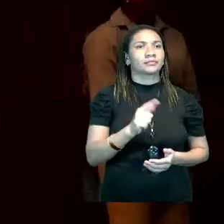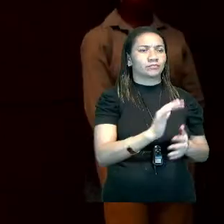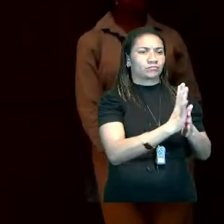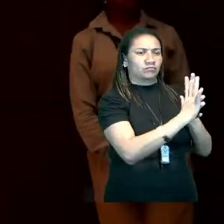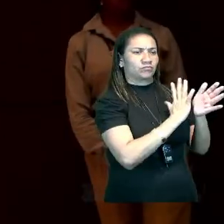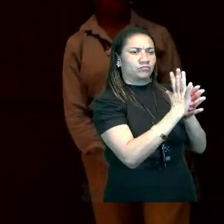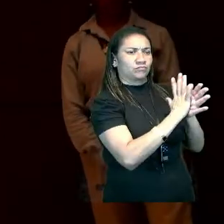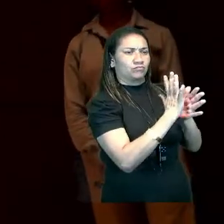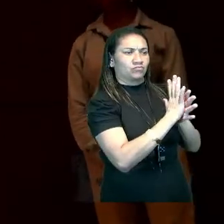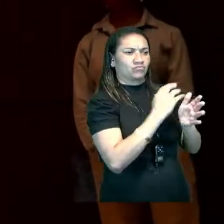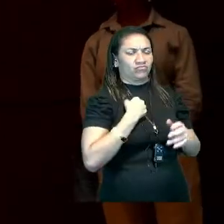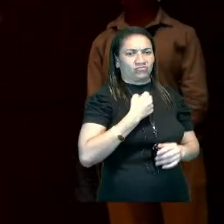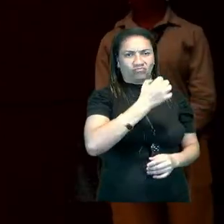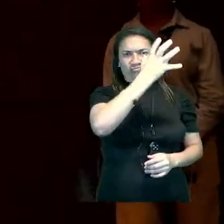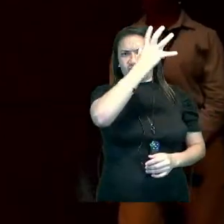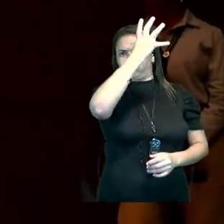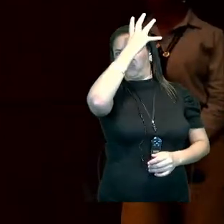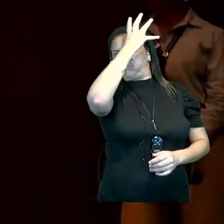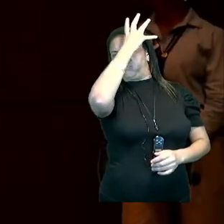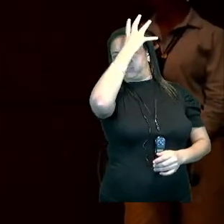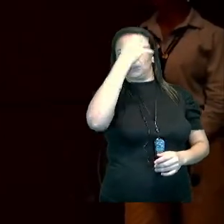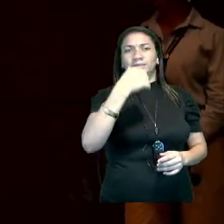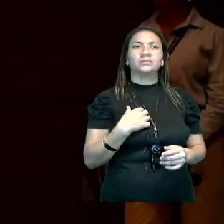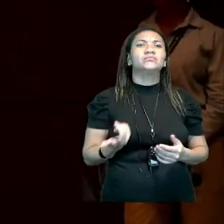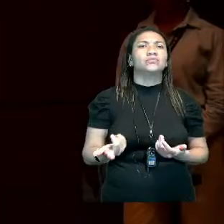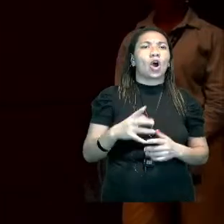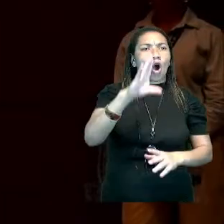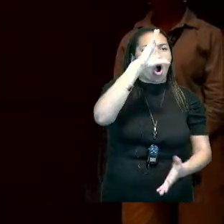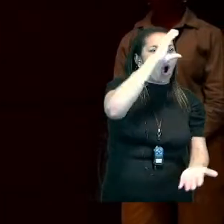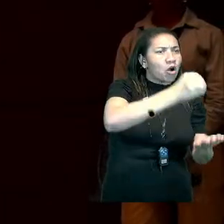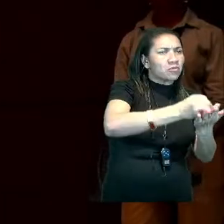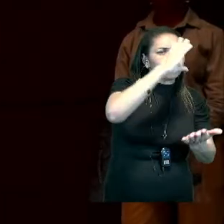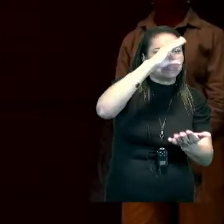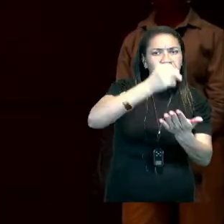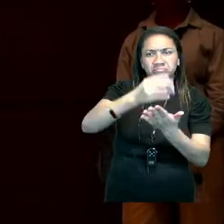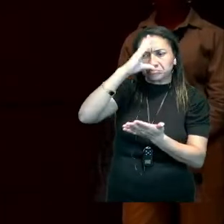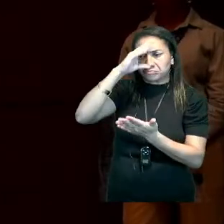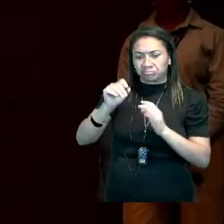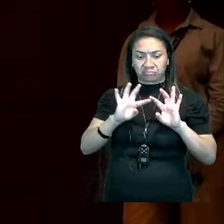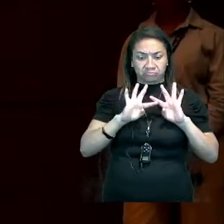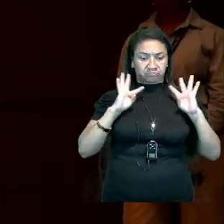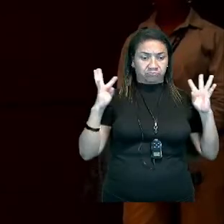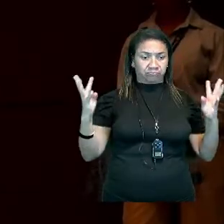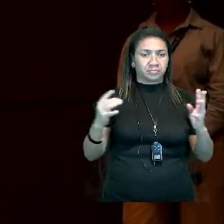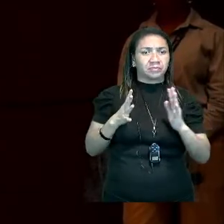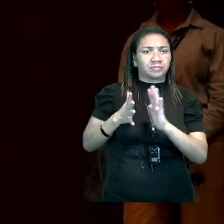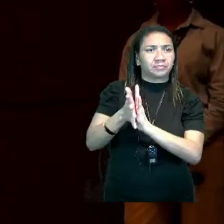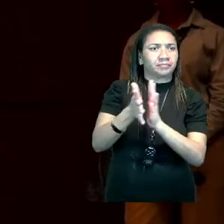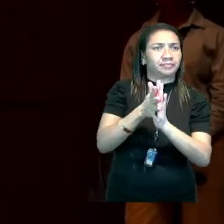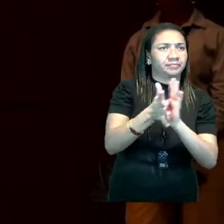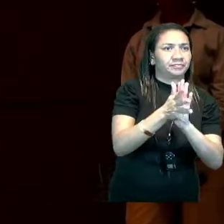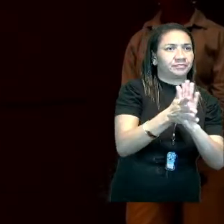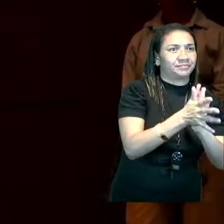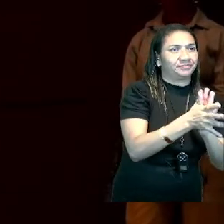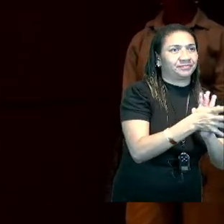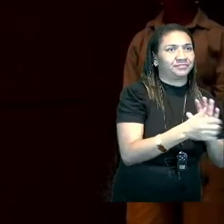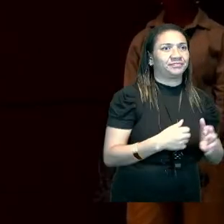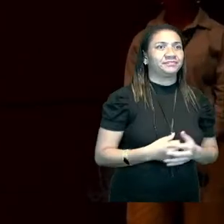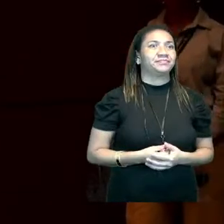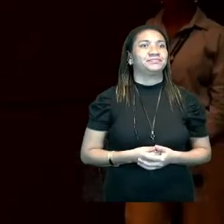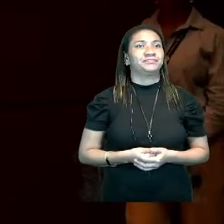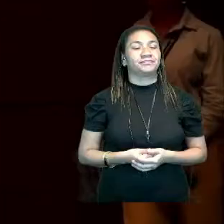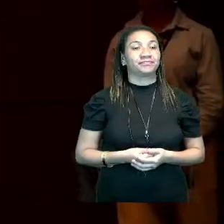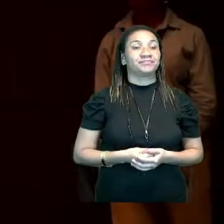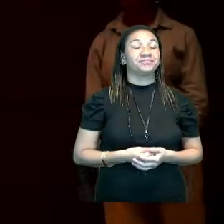by Beatriz Balante, gave us an opportunity of knowledge in terms of the opinions of these women. We